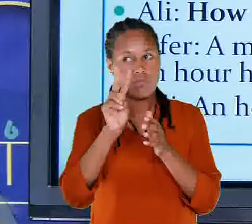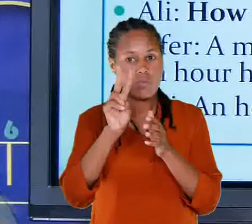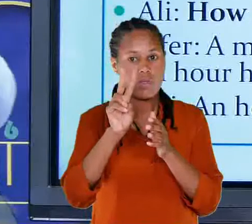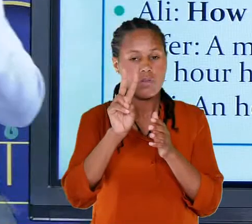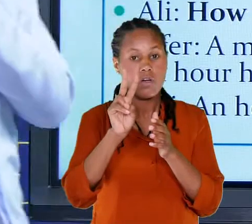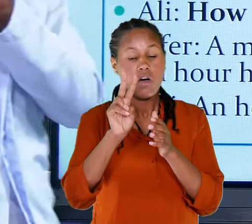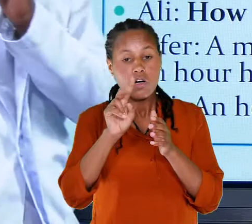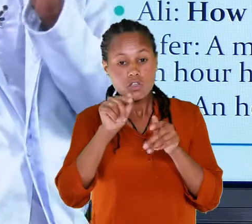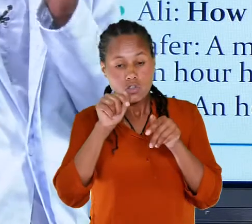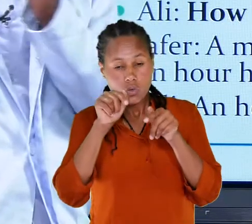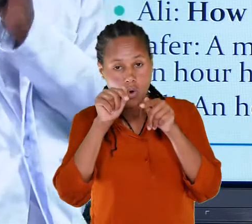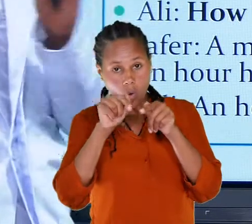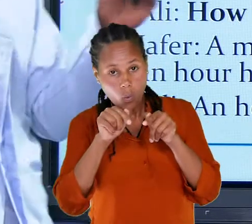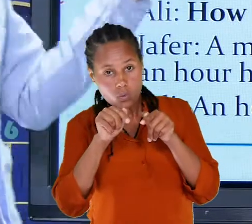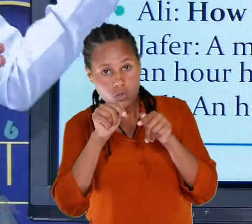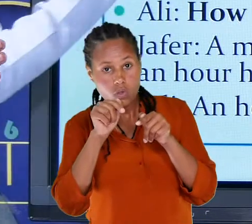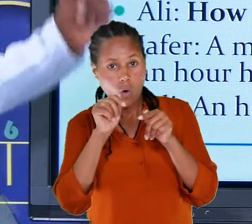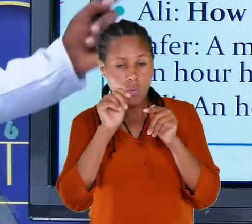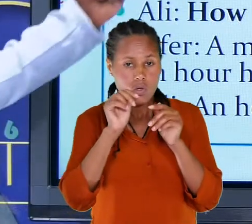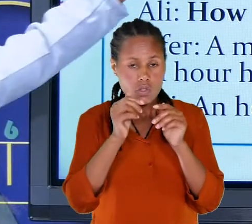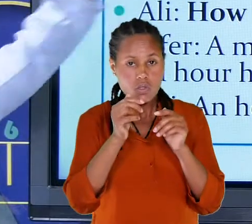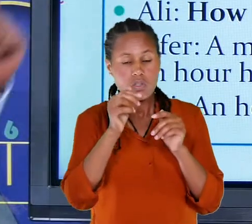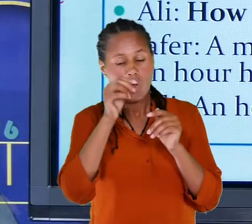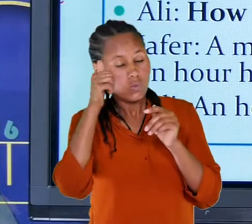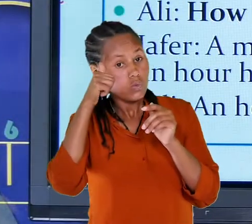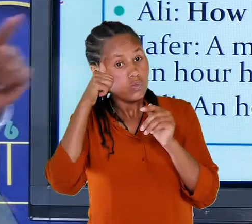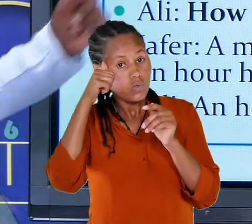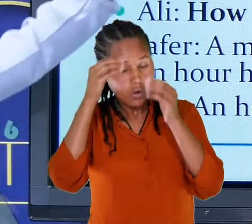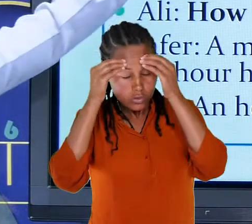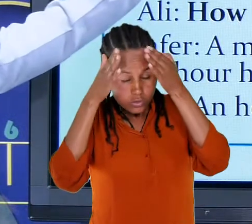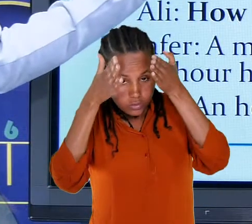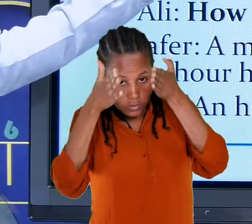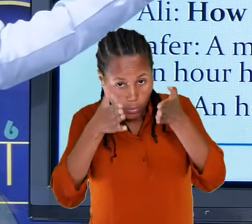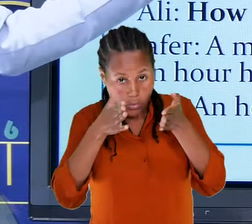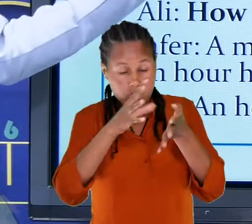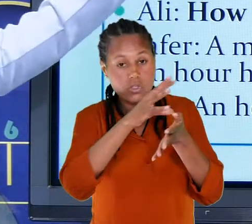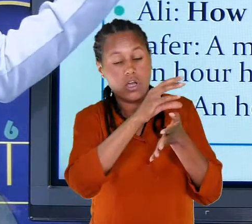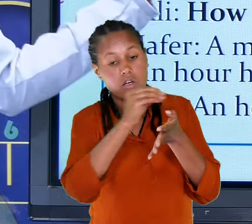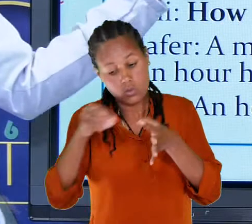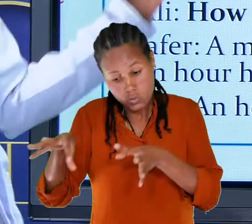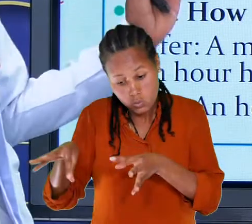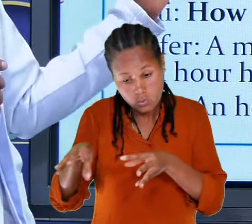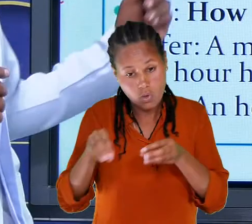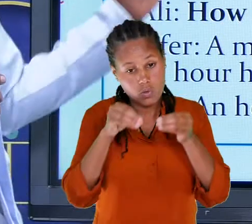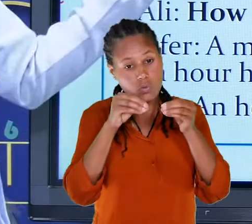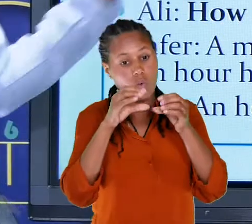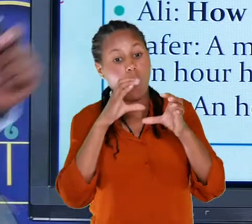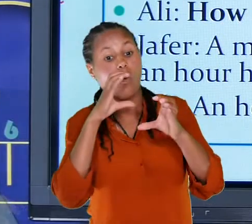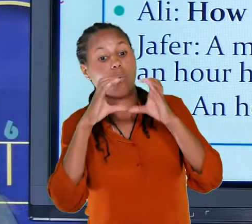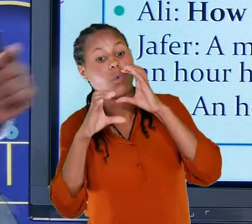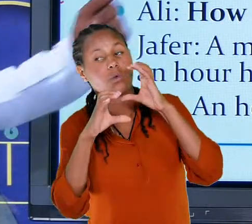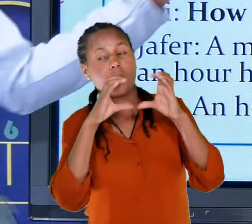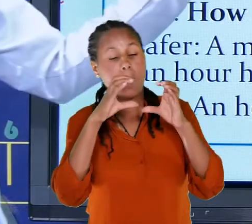This is also the conversation or the dialogue between teacher and a student. Teacher is going to ask students here.